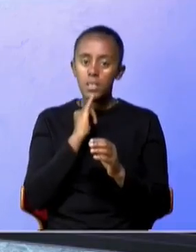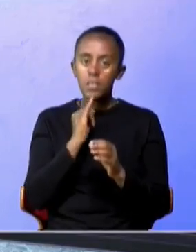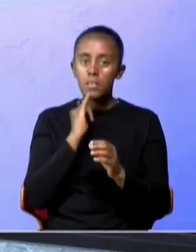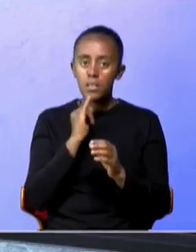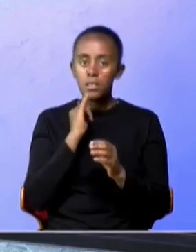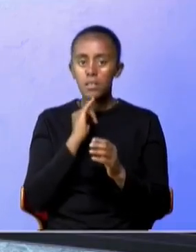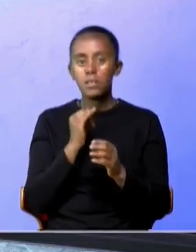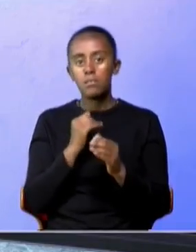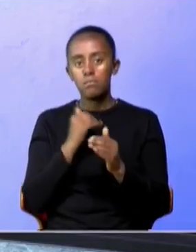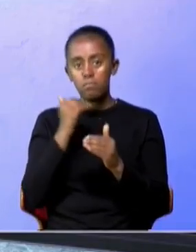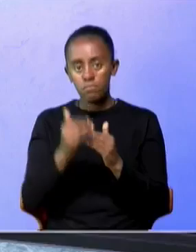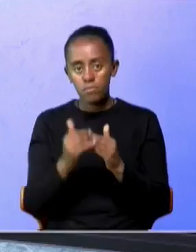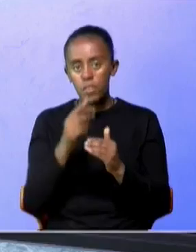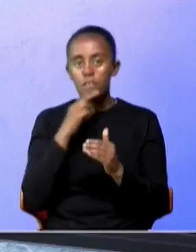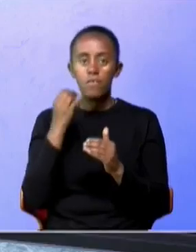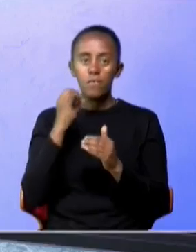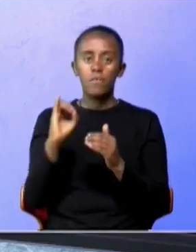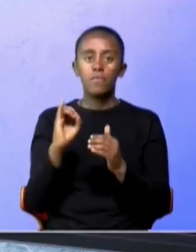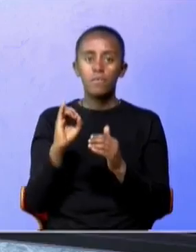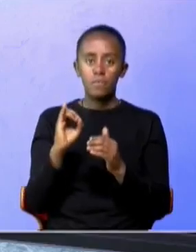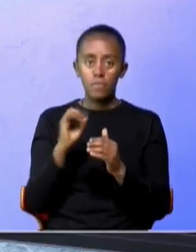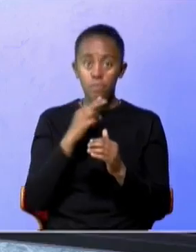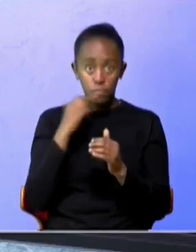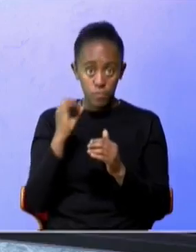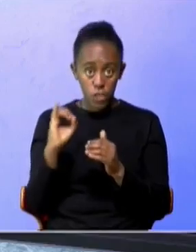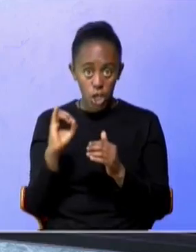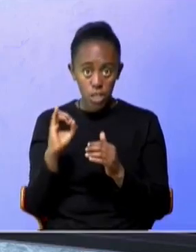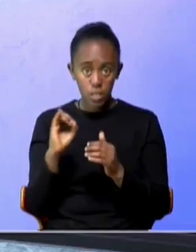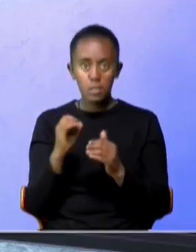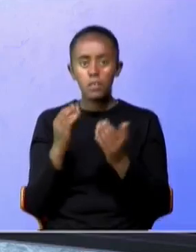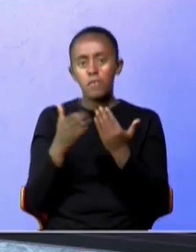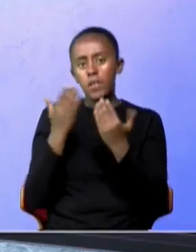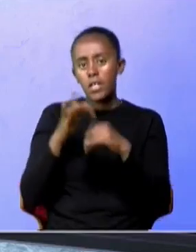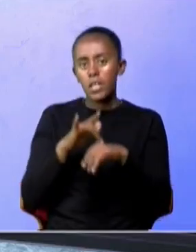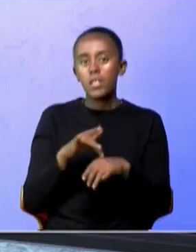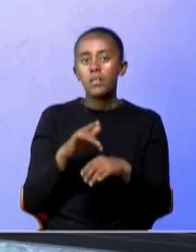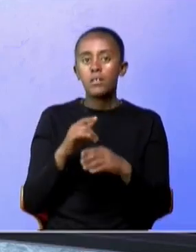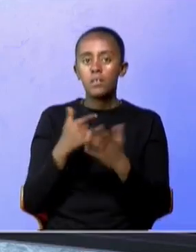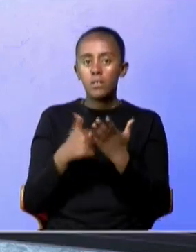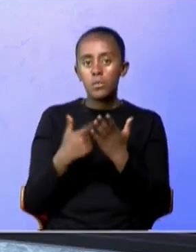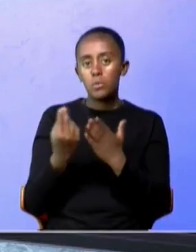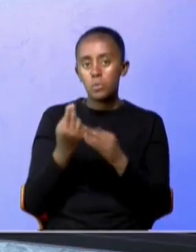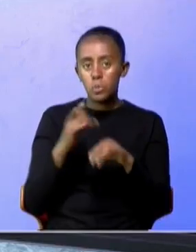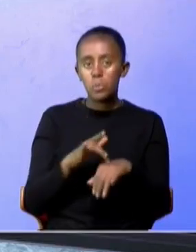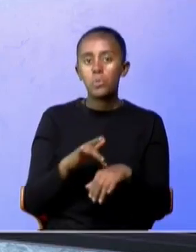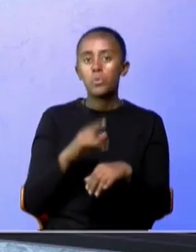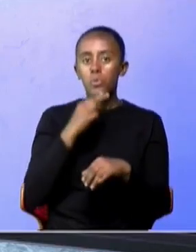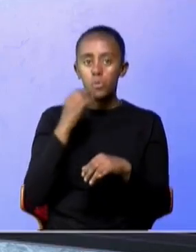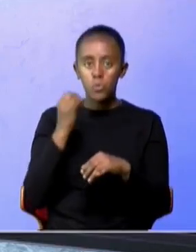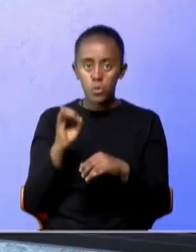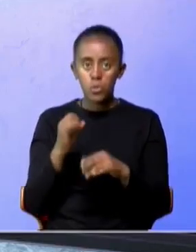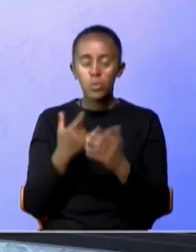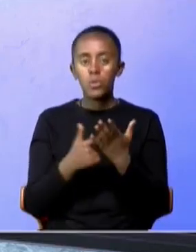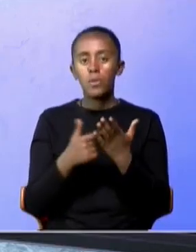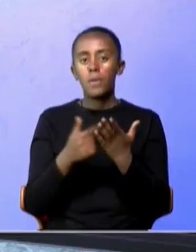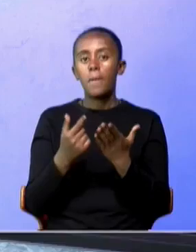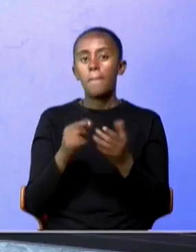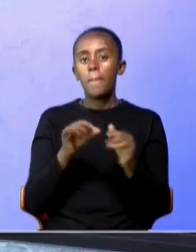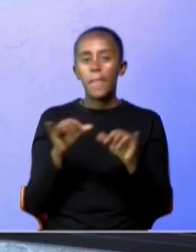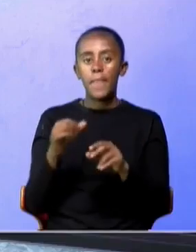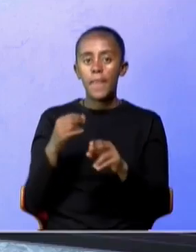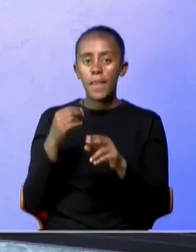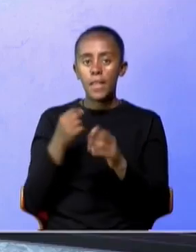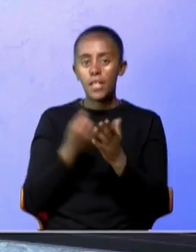followed by a gerund. So it is very easy for you to spot a gerund when we use it as a